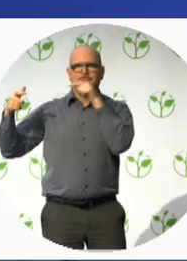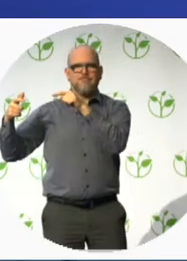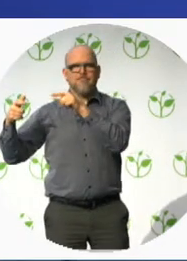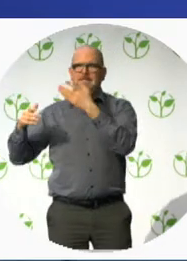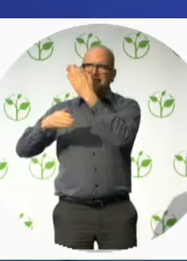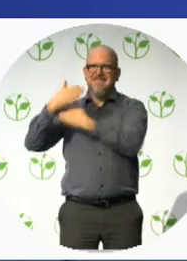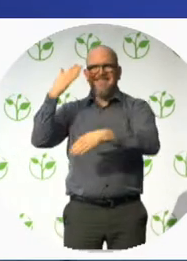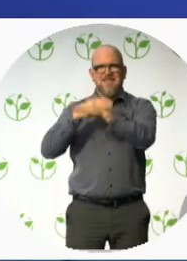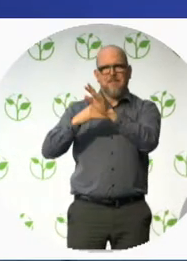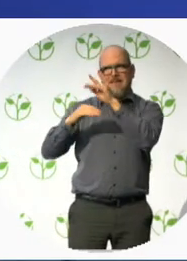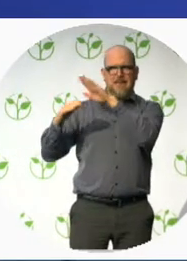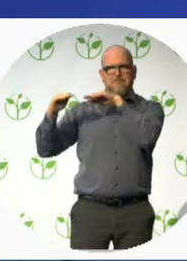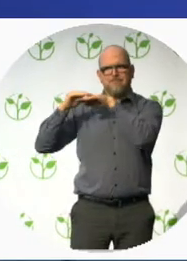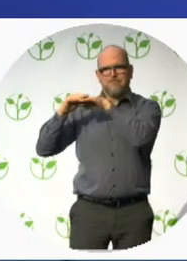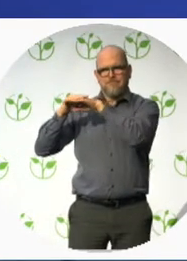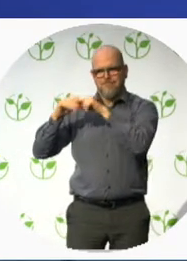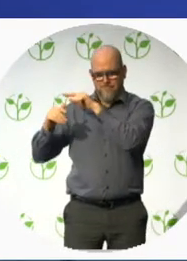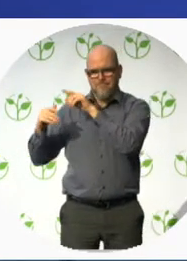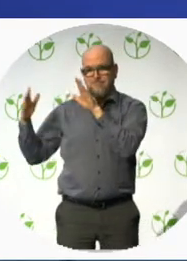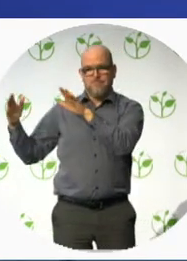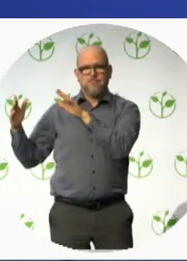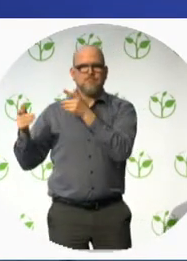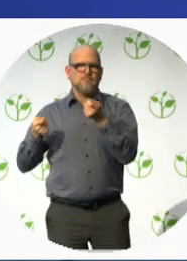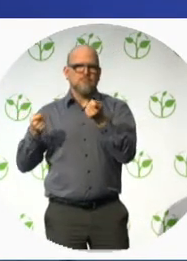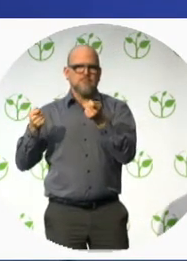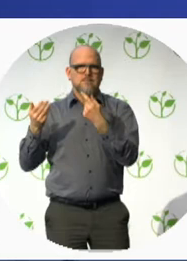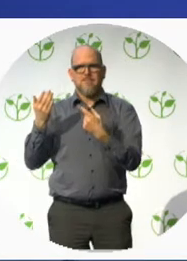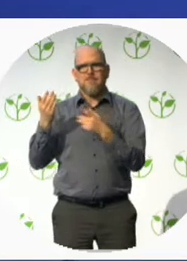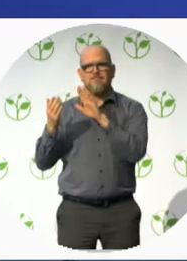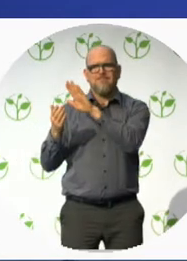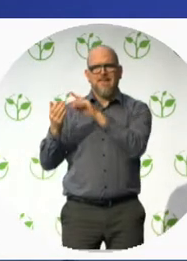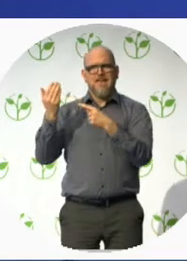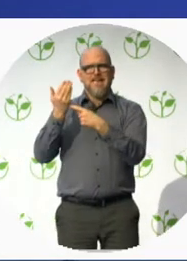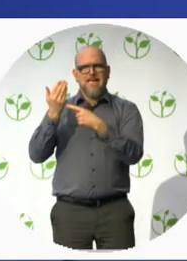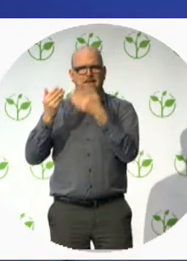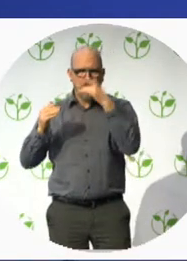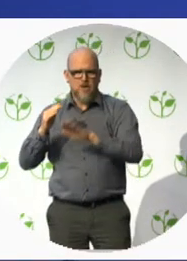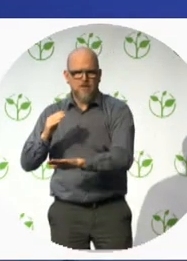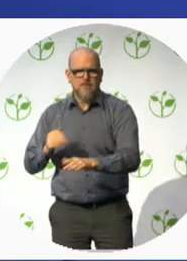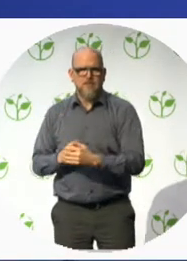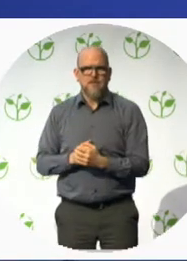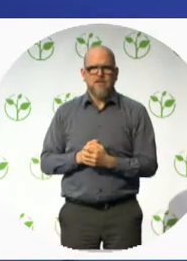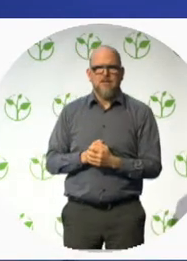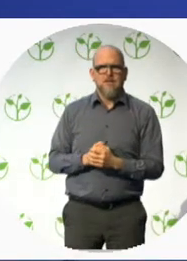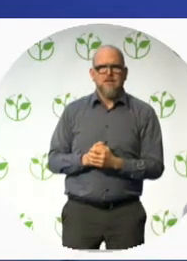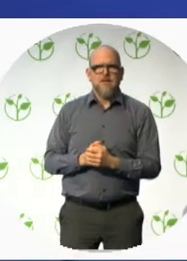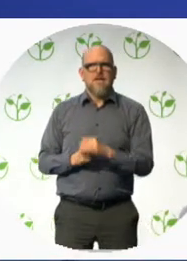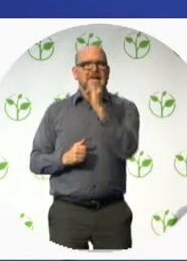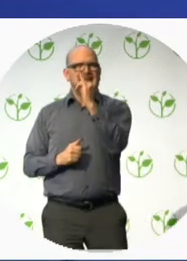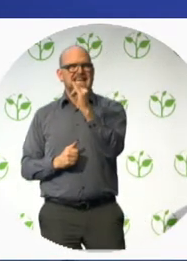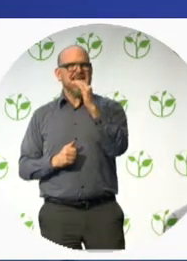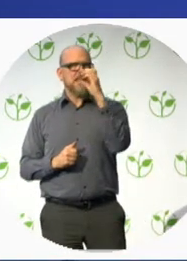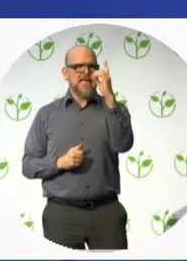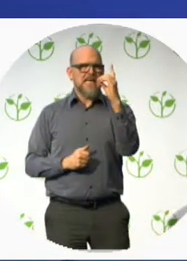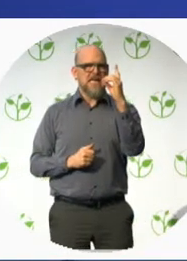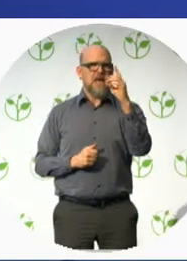IDRT. And under her invaluable leadership, the company was presented with a Tibbetts Award at the White